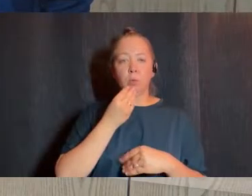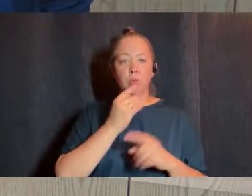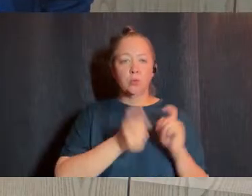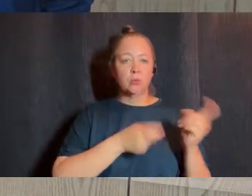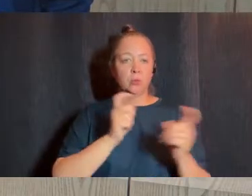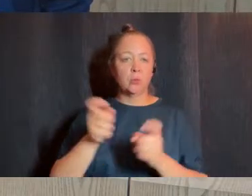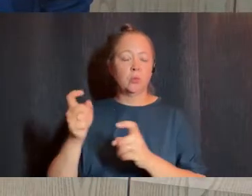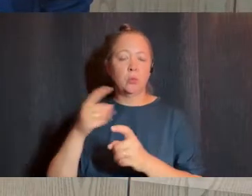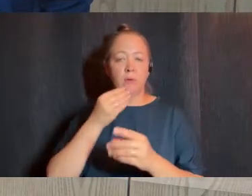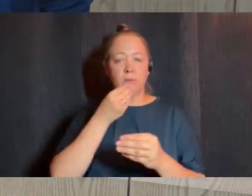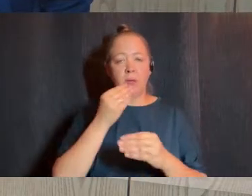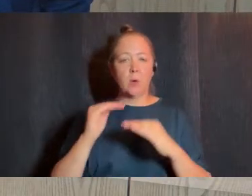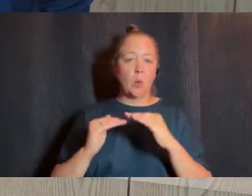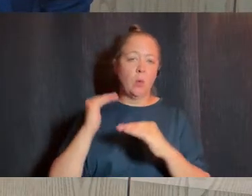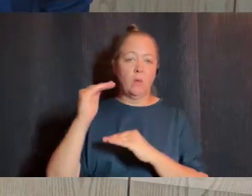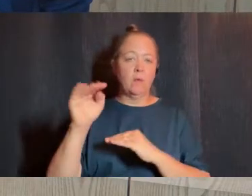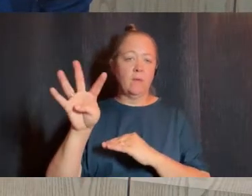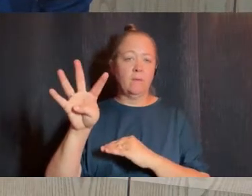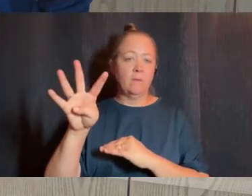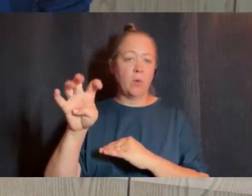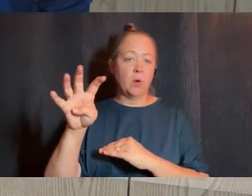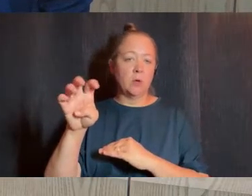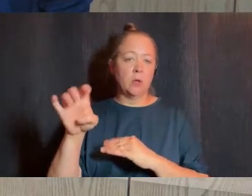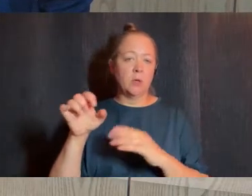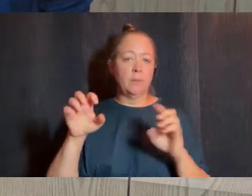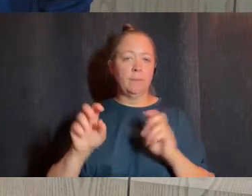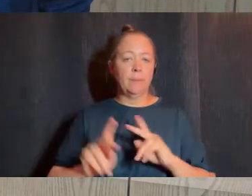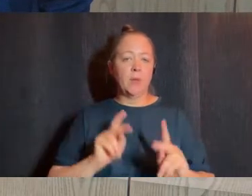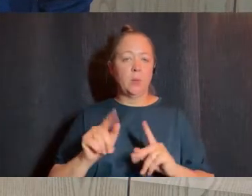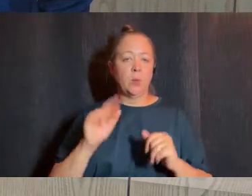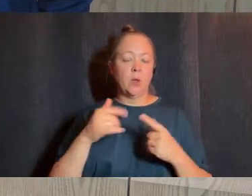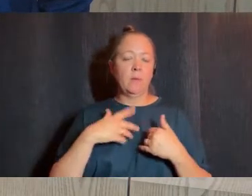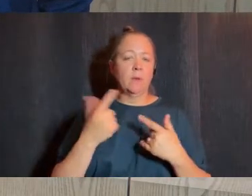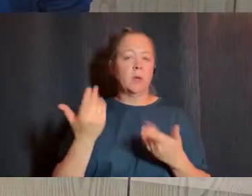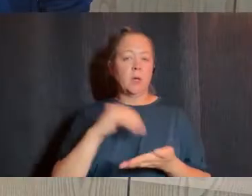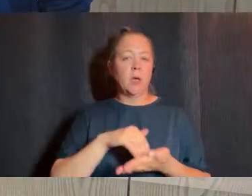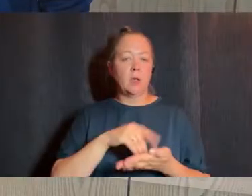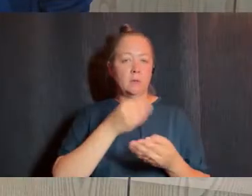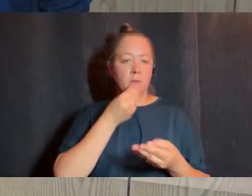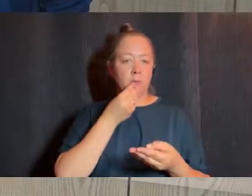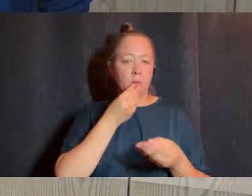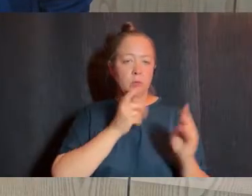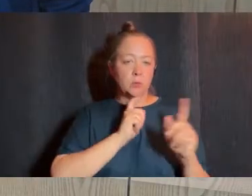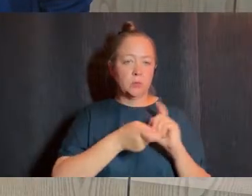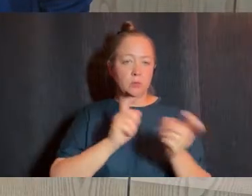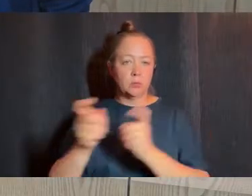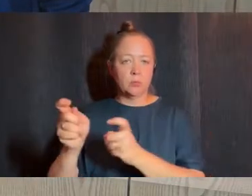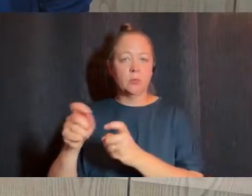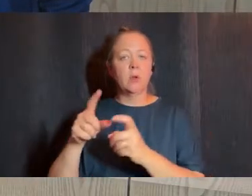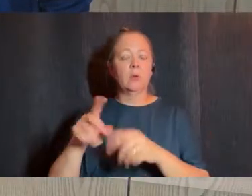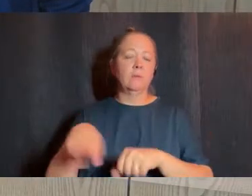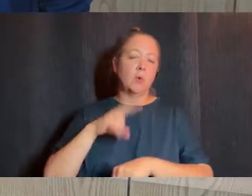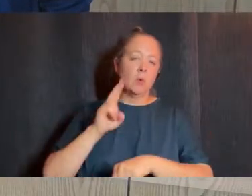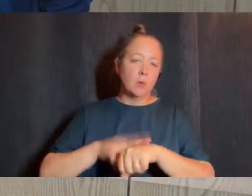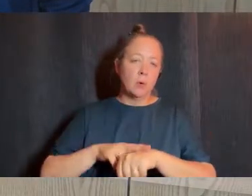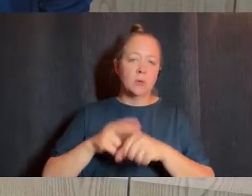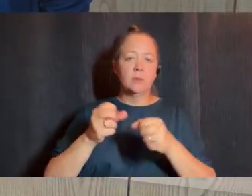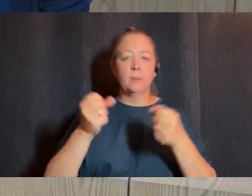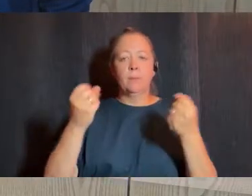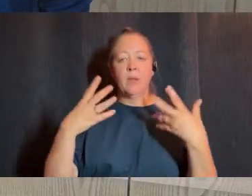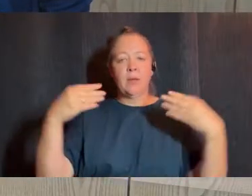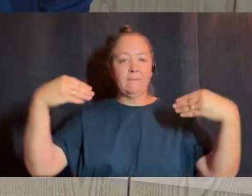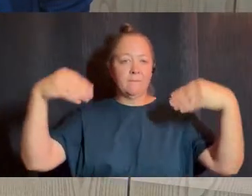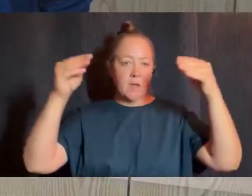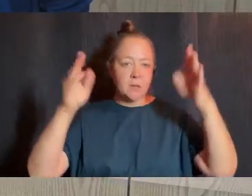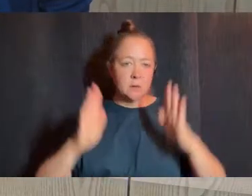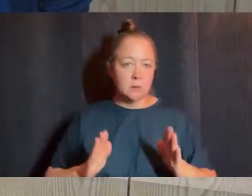people, so we will have another food distribution for that as well. And of course, tons of vendors, food, and tons of